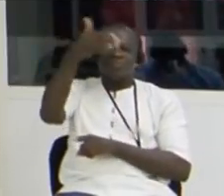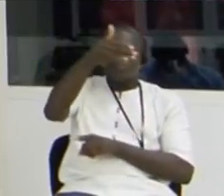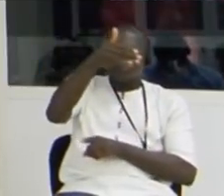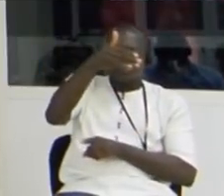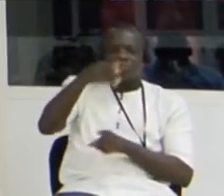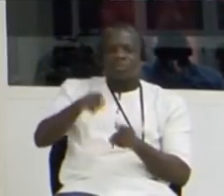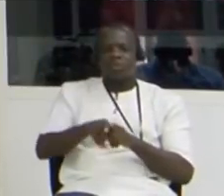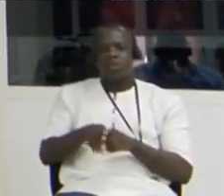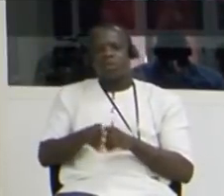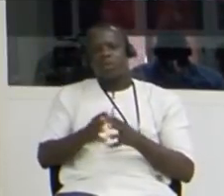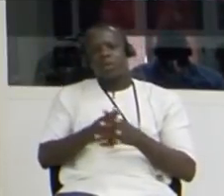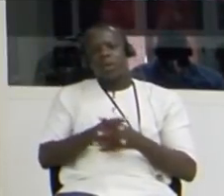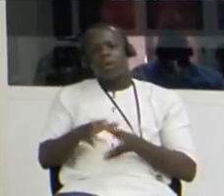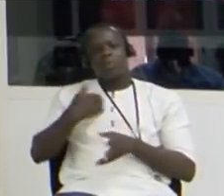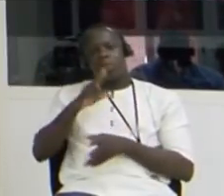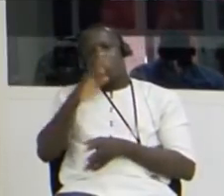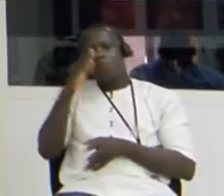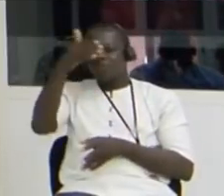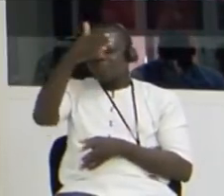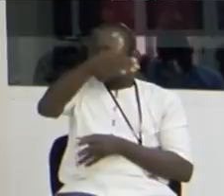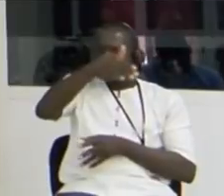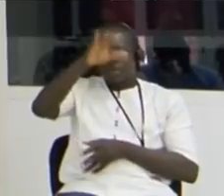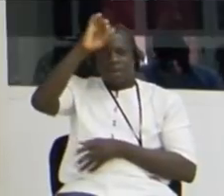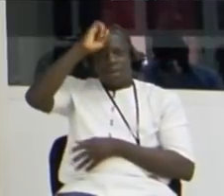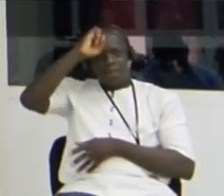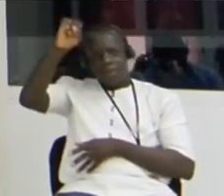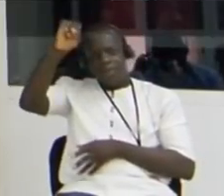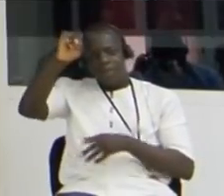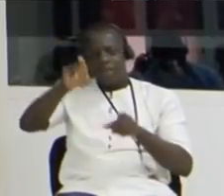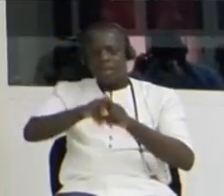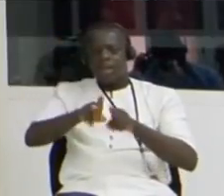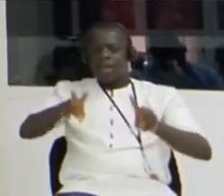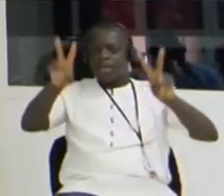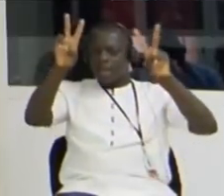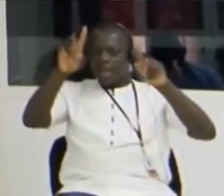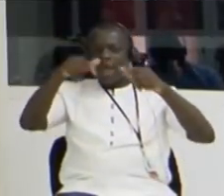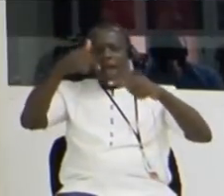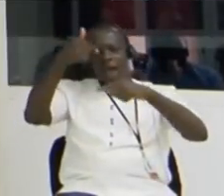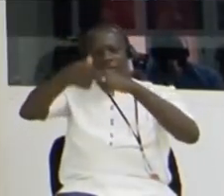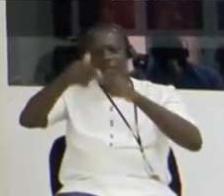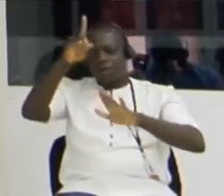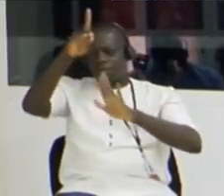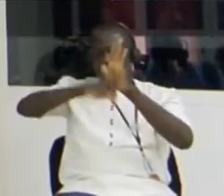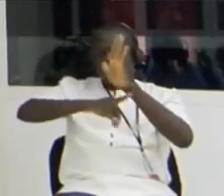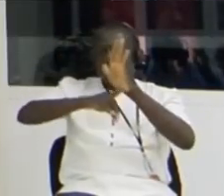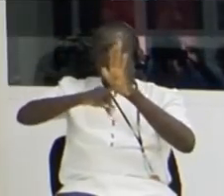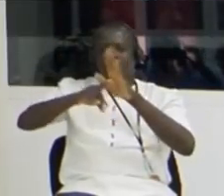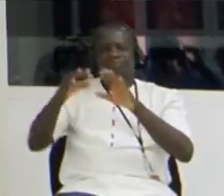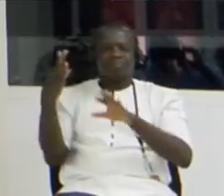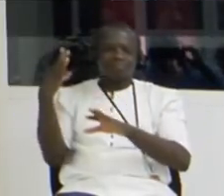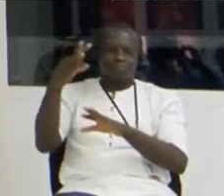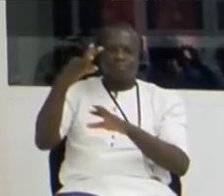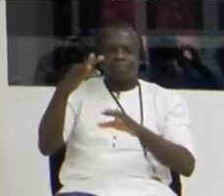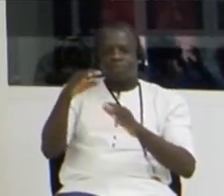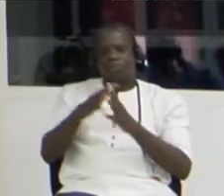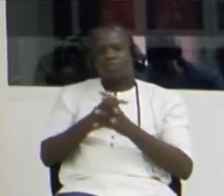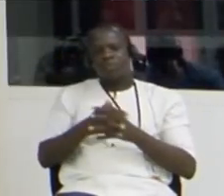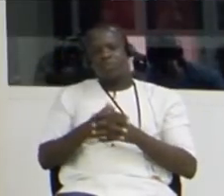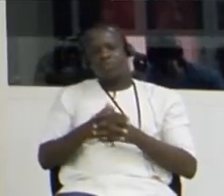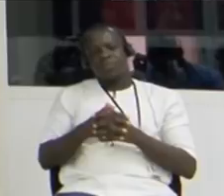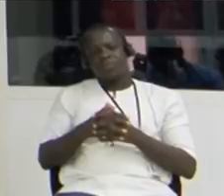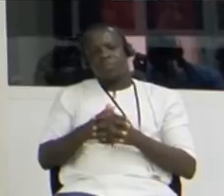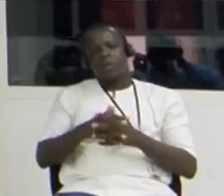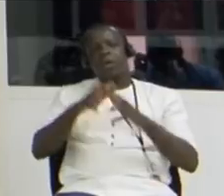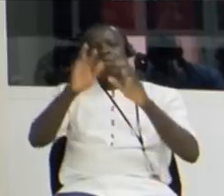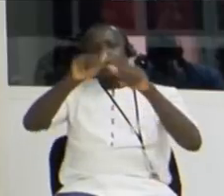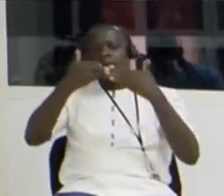the courtesy call of the president after the beauty, or rather the scholarship pageant. Can you tell me why you had to pay